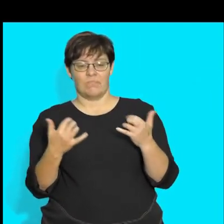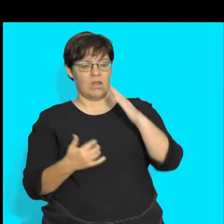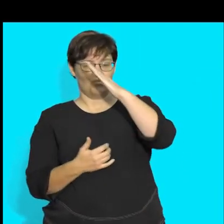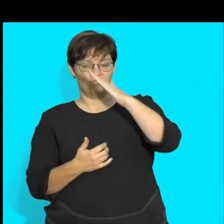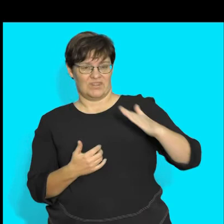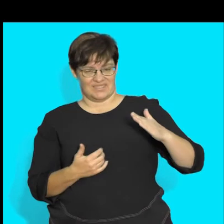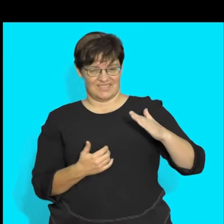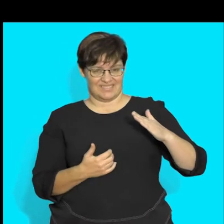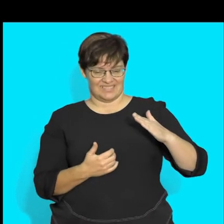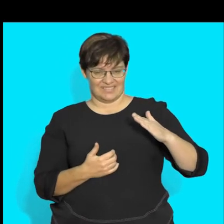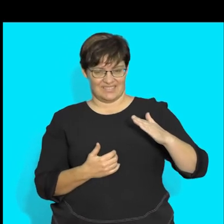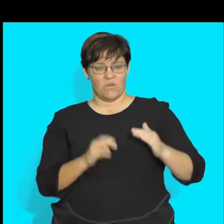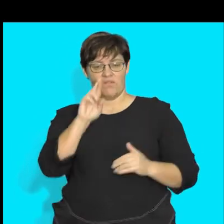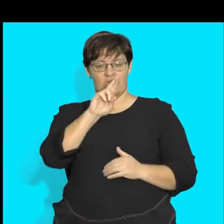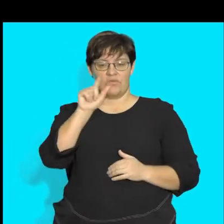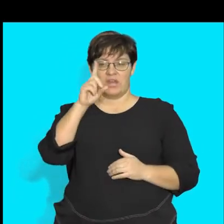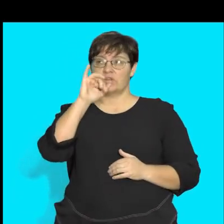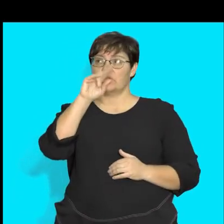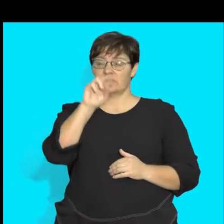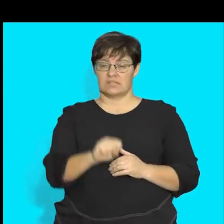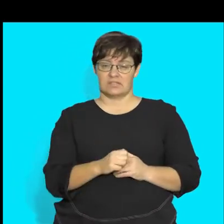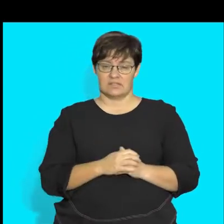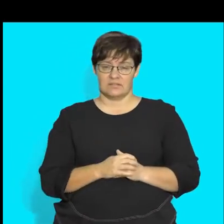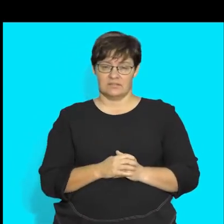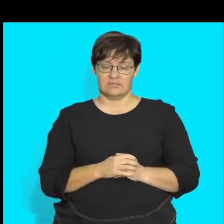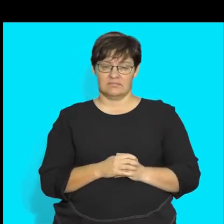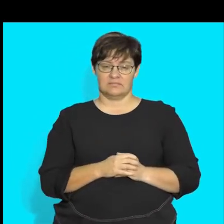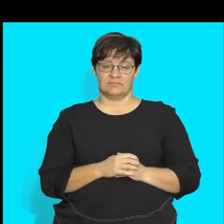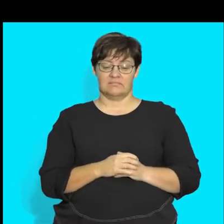work out the gradients of my radius.